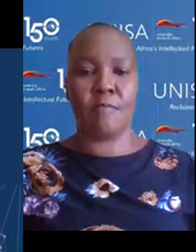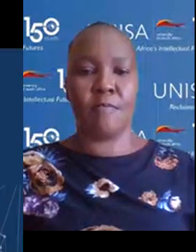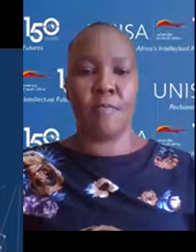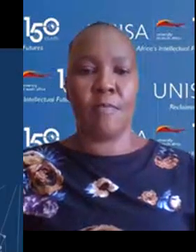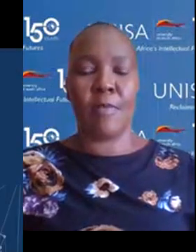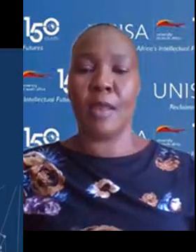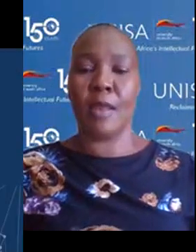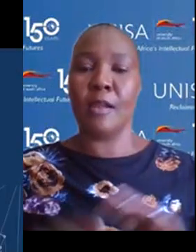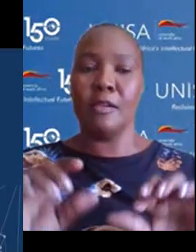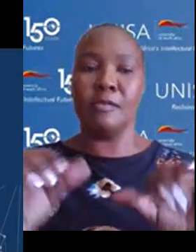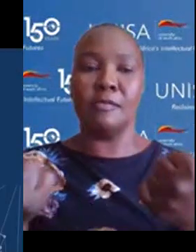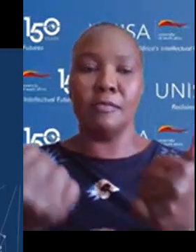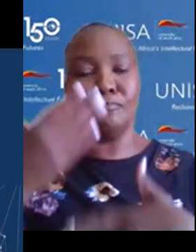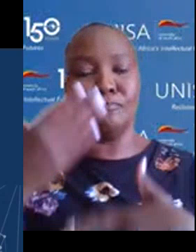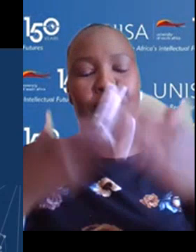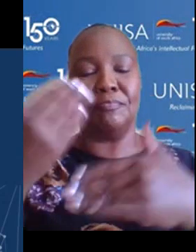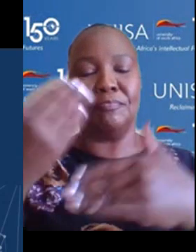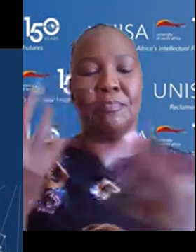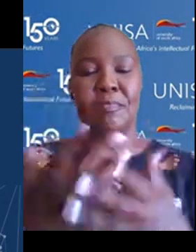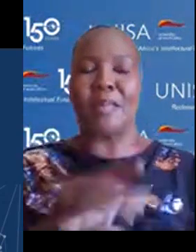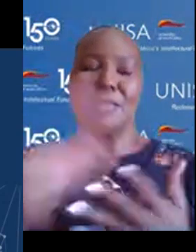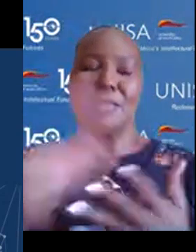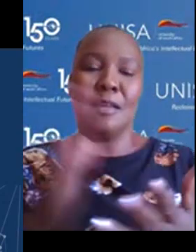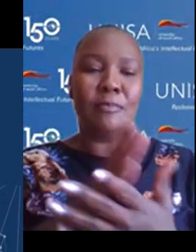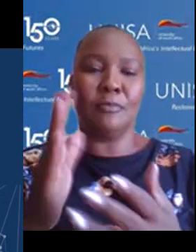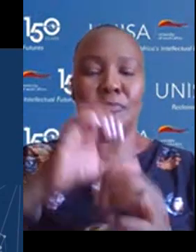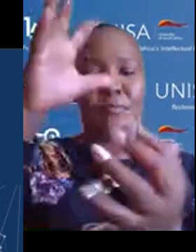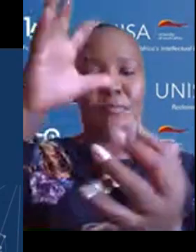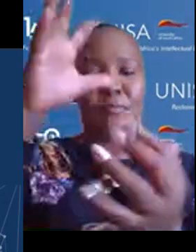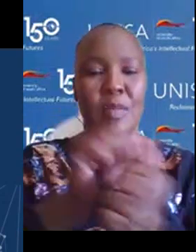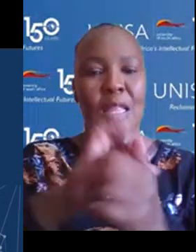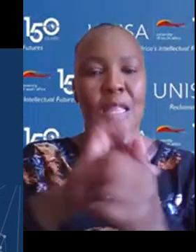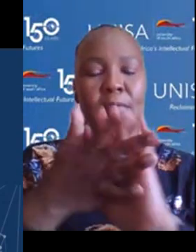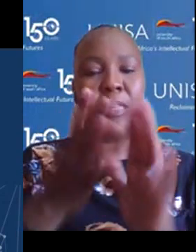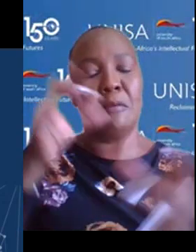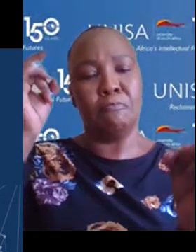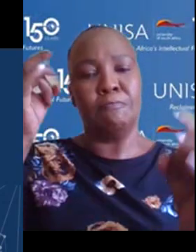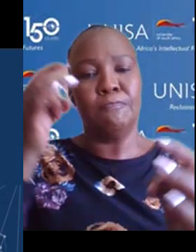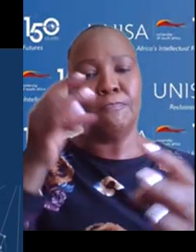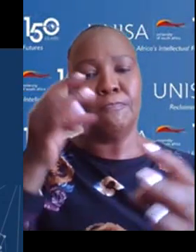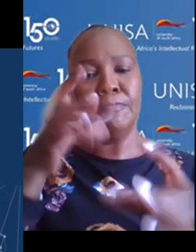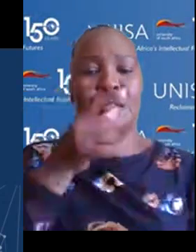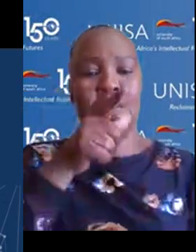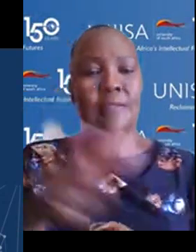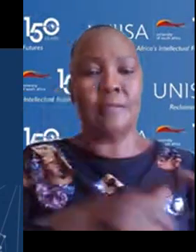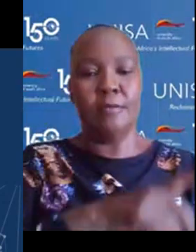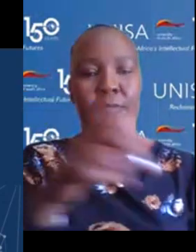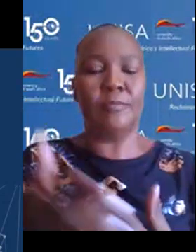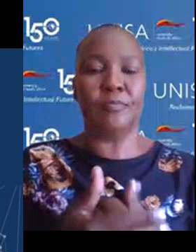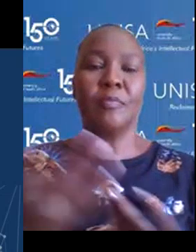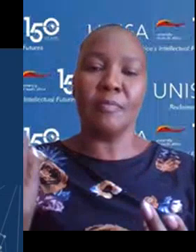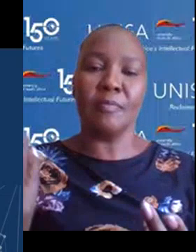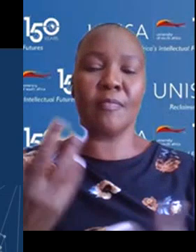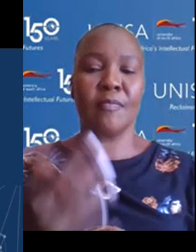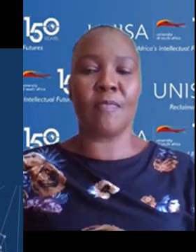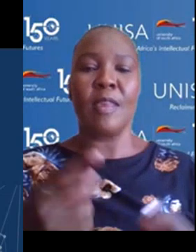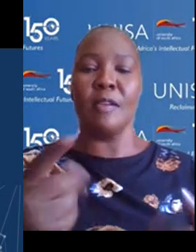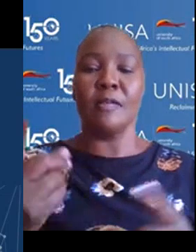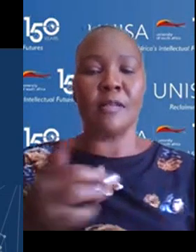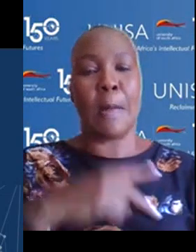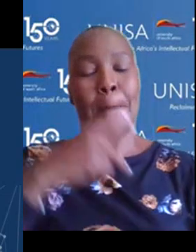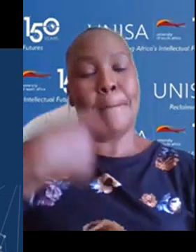All right, there we go, guys. So that pretty much summed up everything that I told you guys, and I hope it added some value over there. All right, so what type of